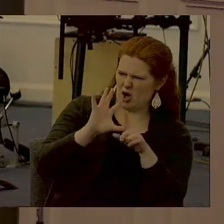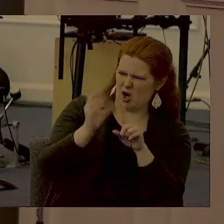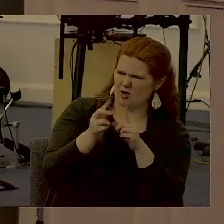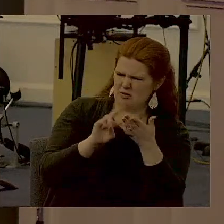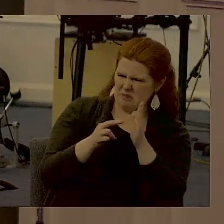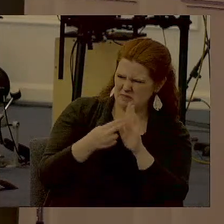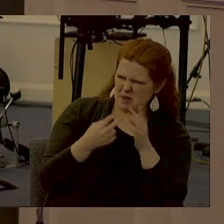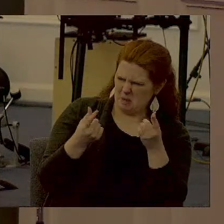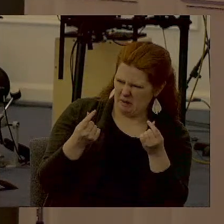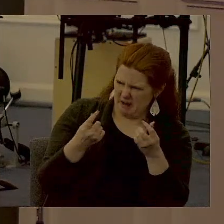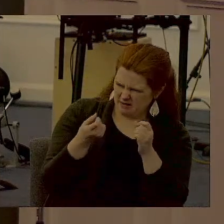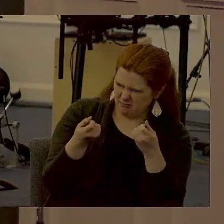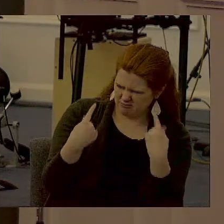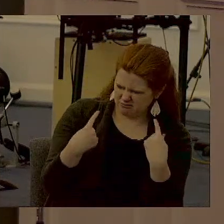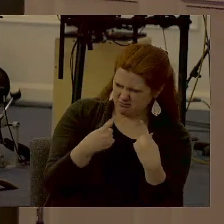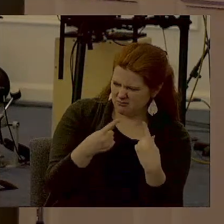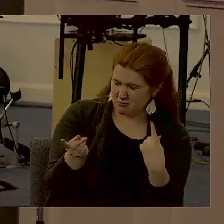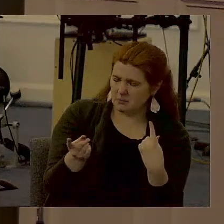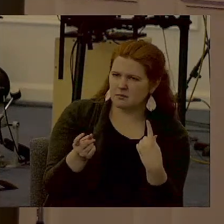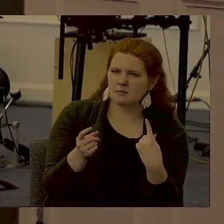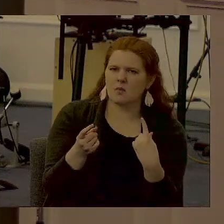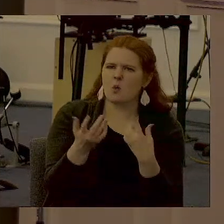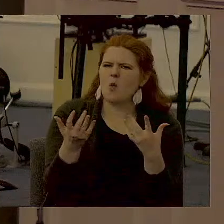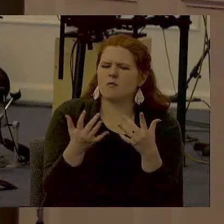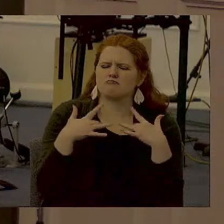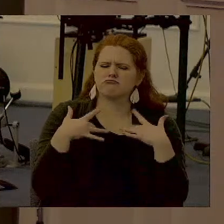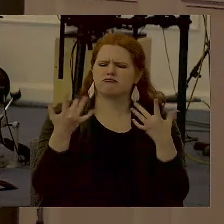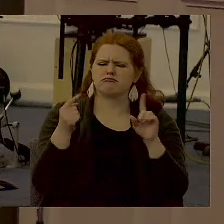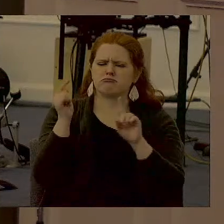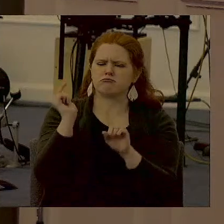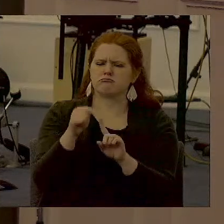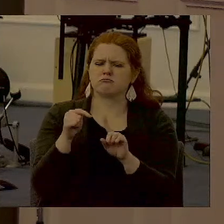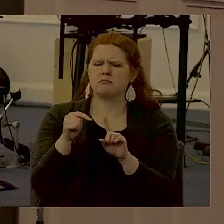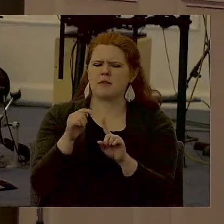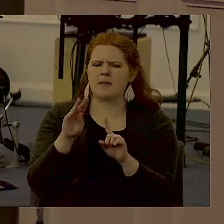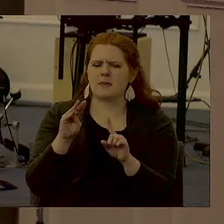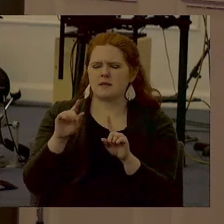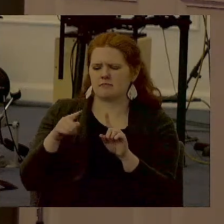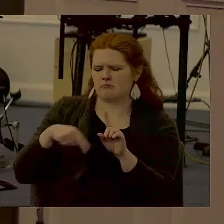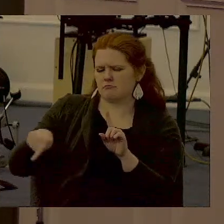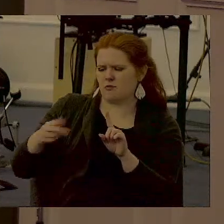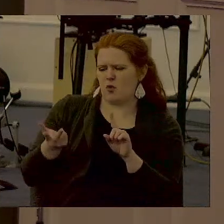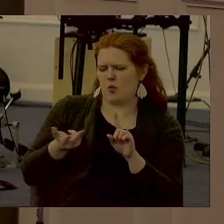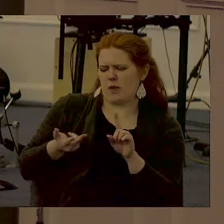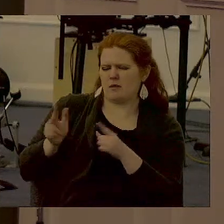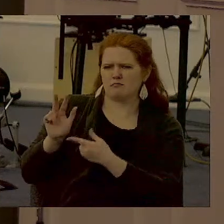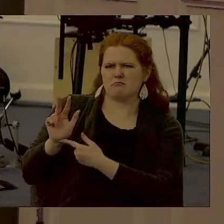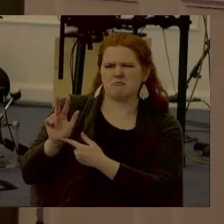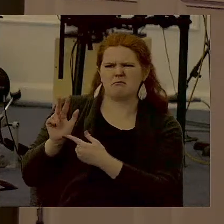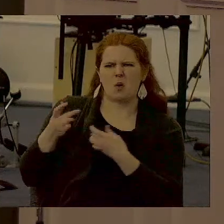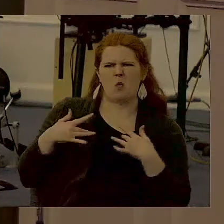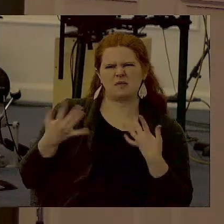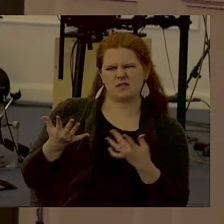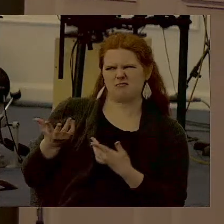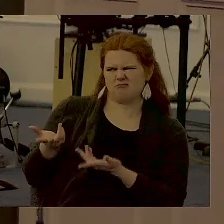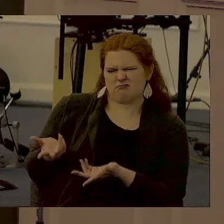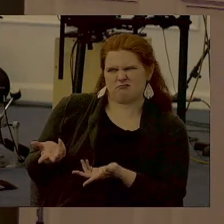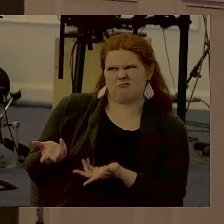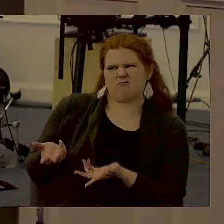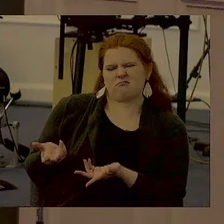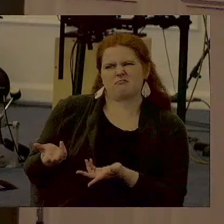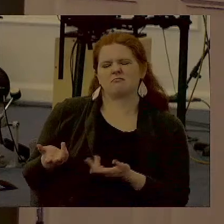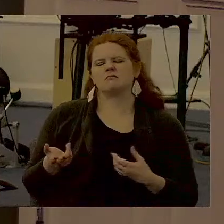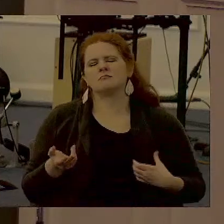are. So it would be fair for you to say, what's going on with these magi? Now, if though you